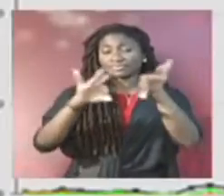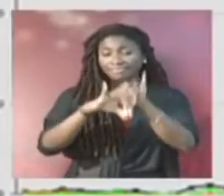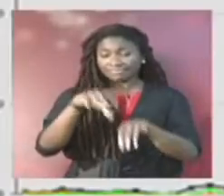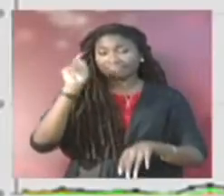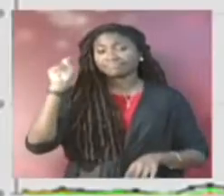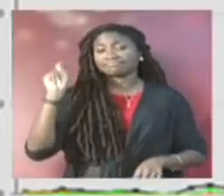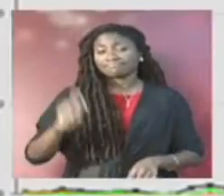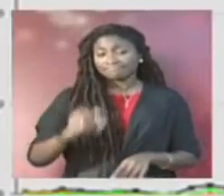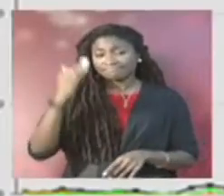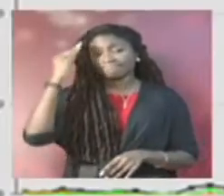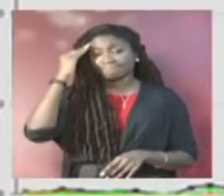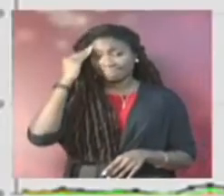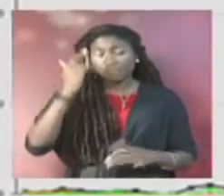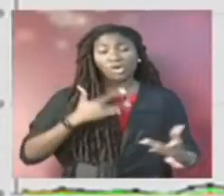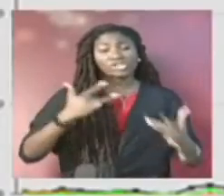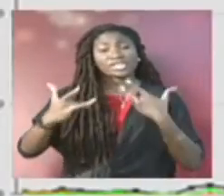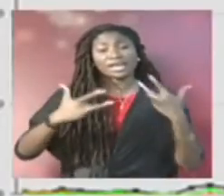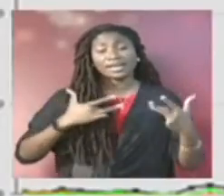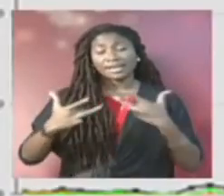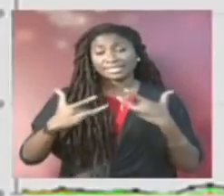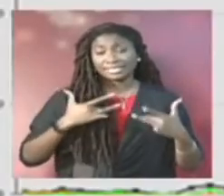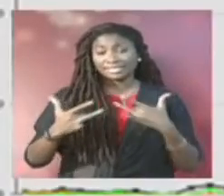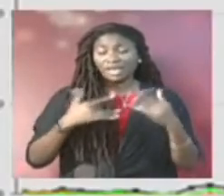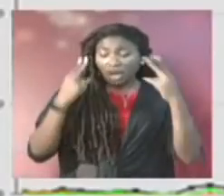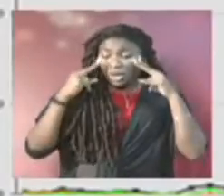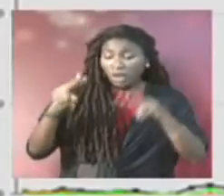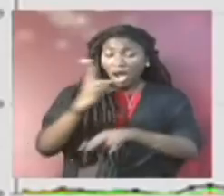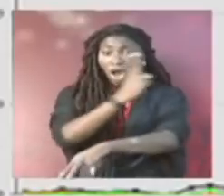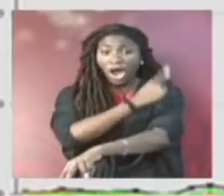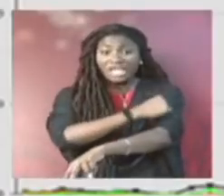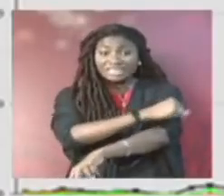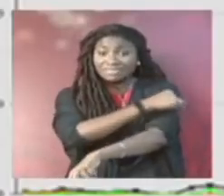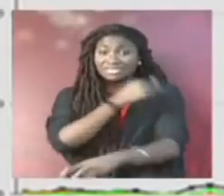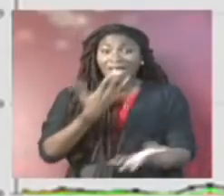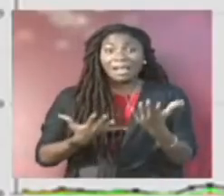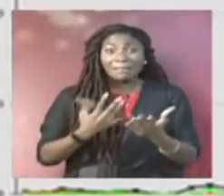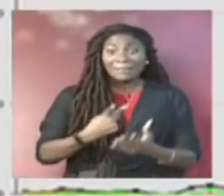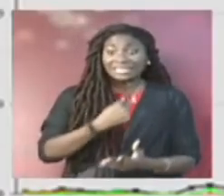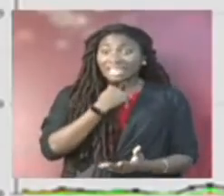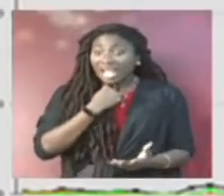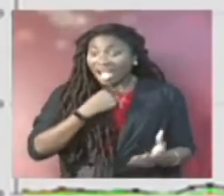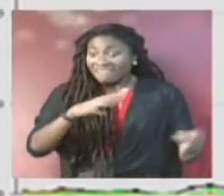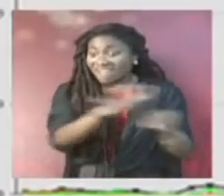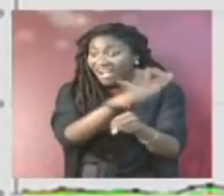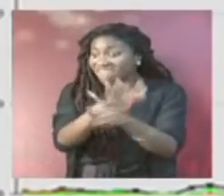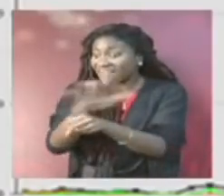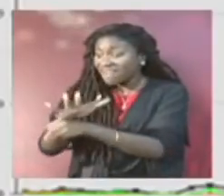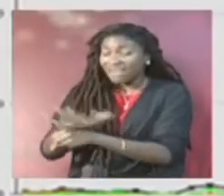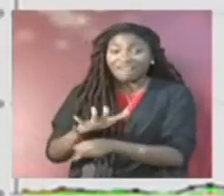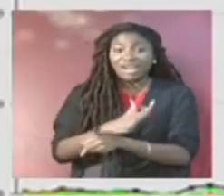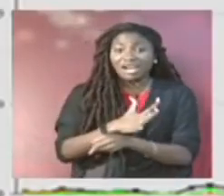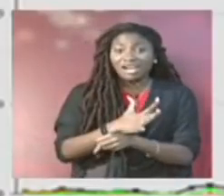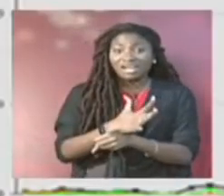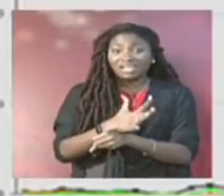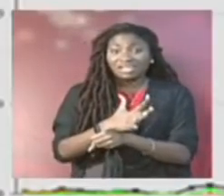cause for concern. We are looking at the hospitals being overwhelmed in under 2 weeks based on the current